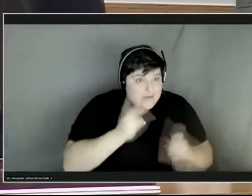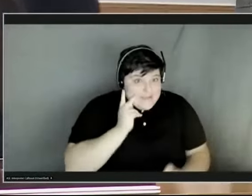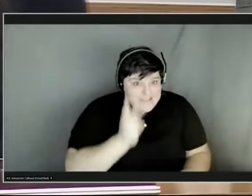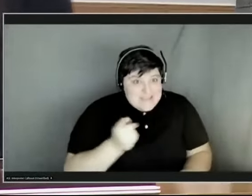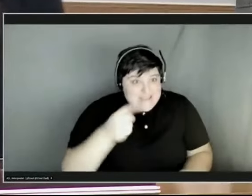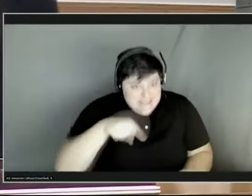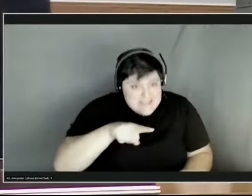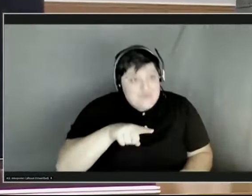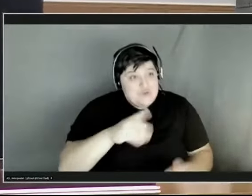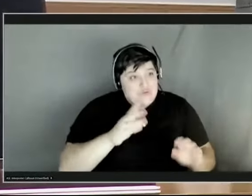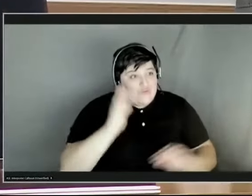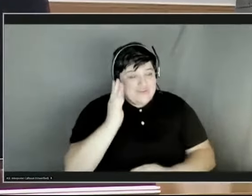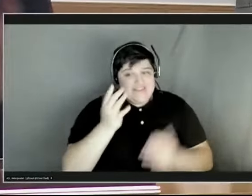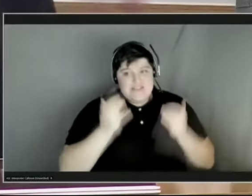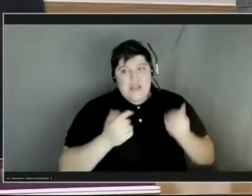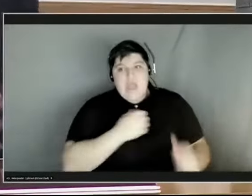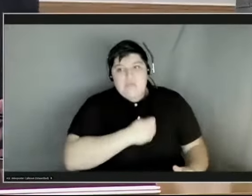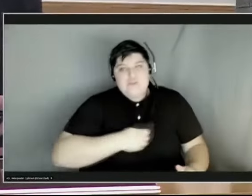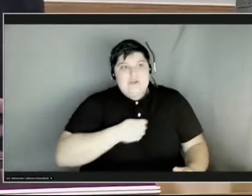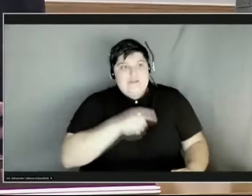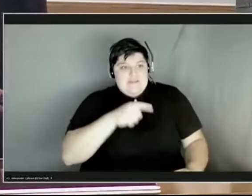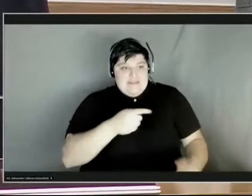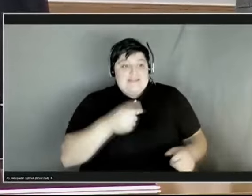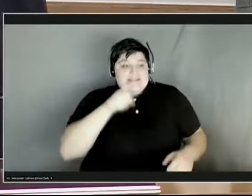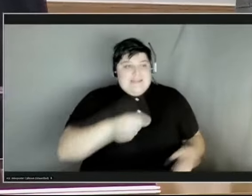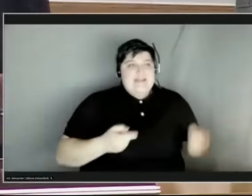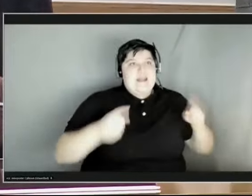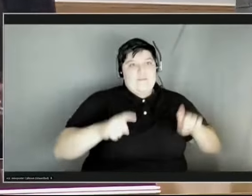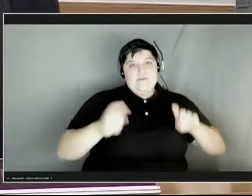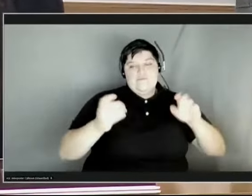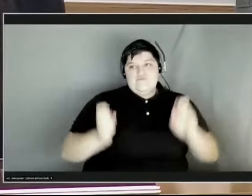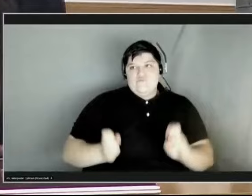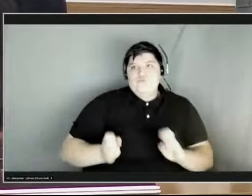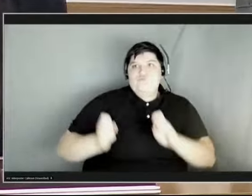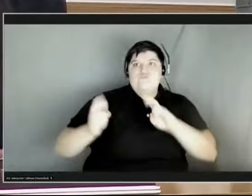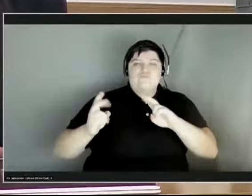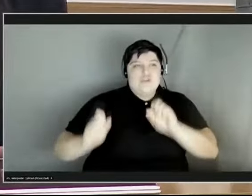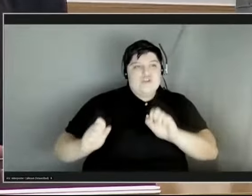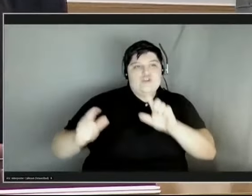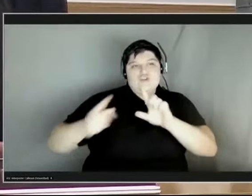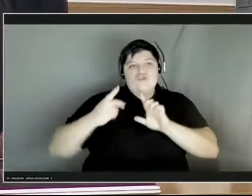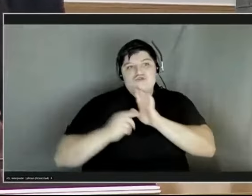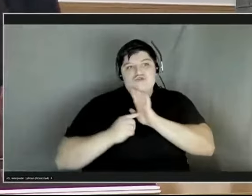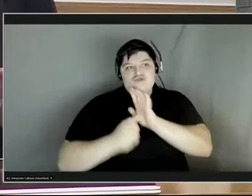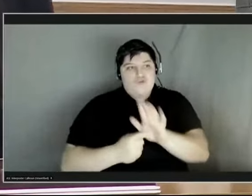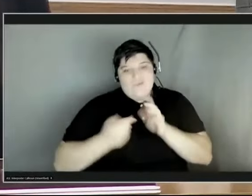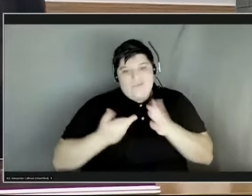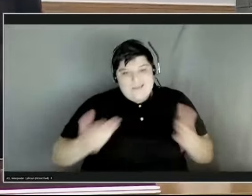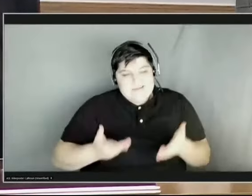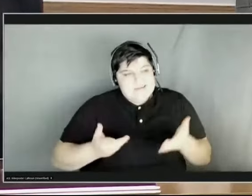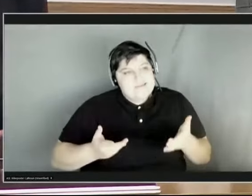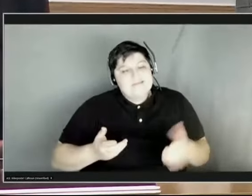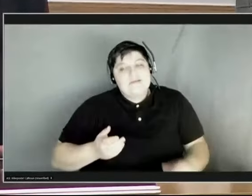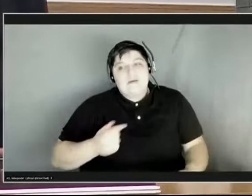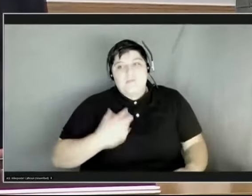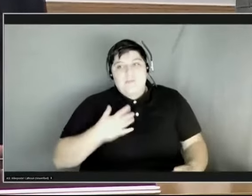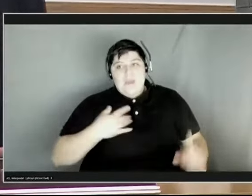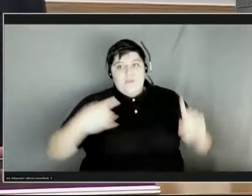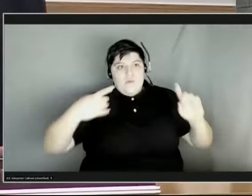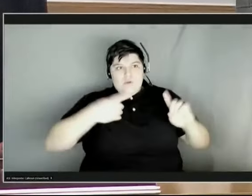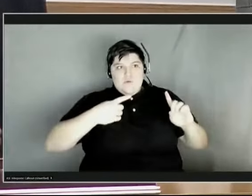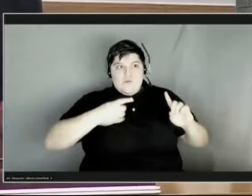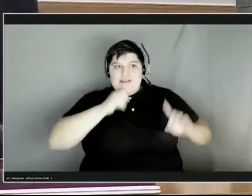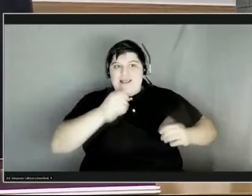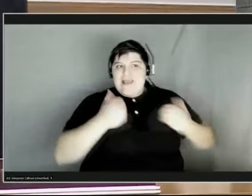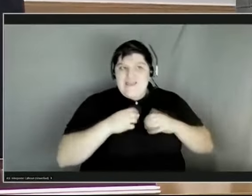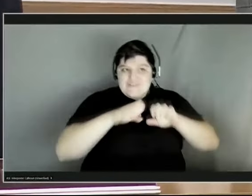So I'm sorry that it took this to get those, but it sort of makes my point that we didn't really have systems